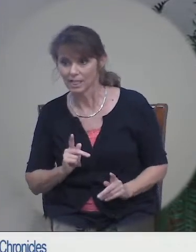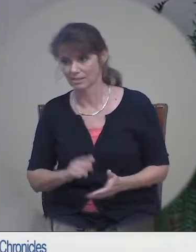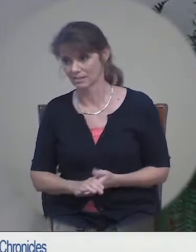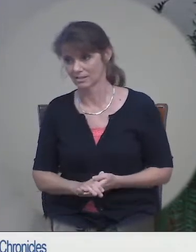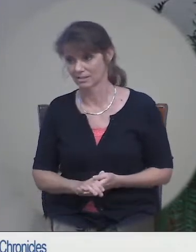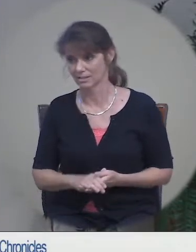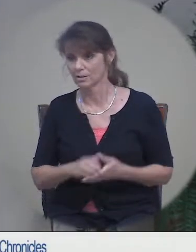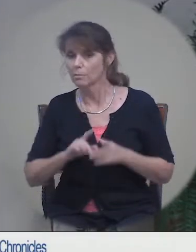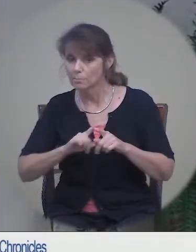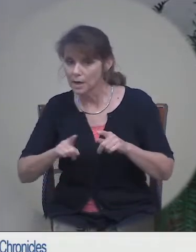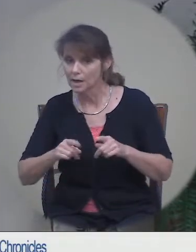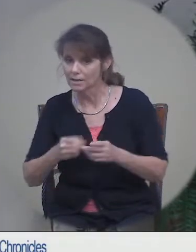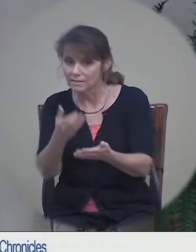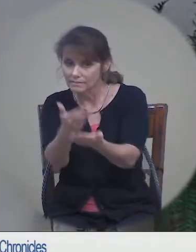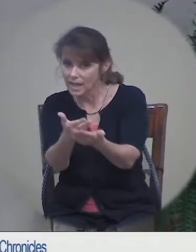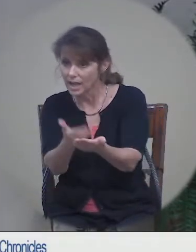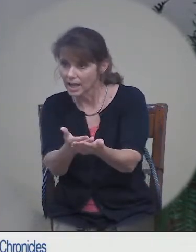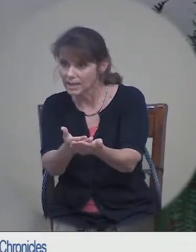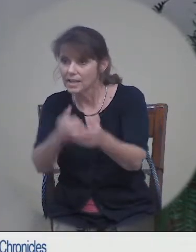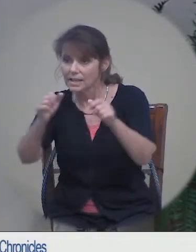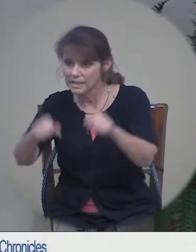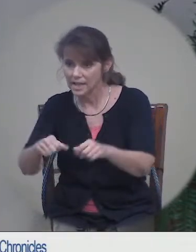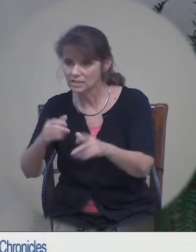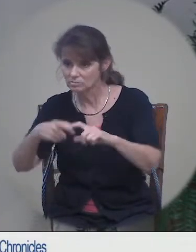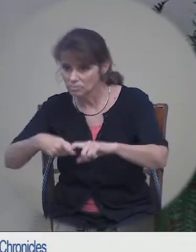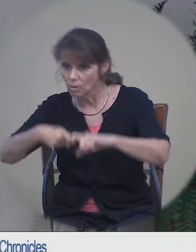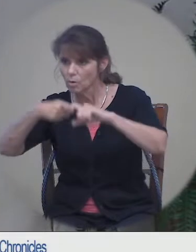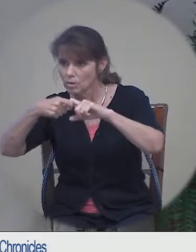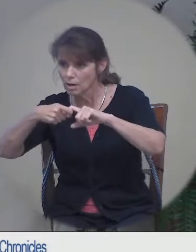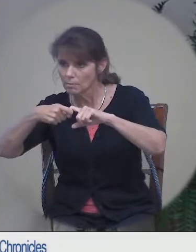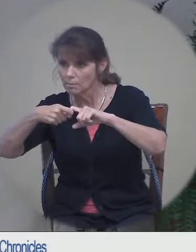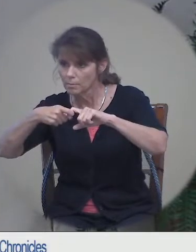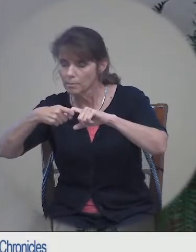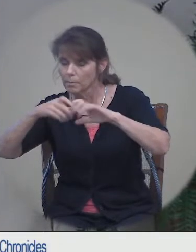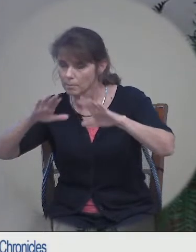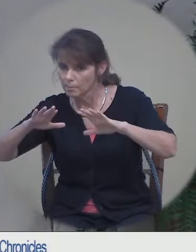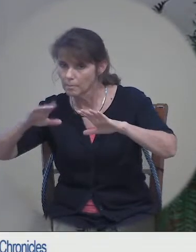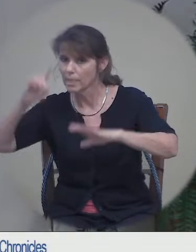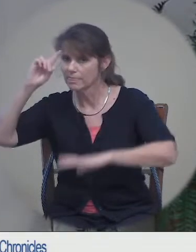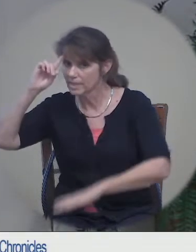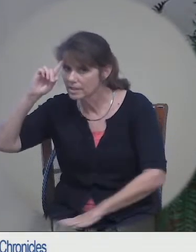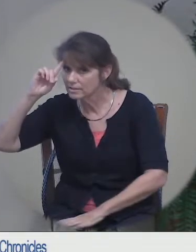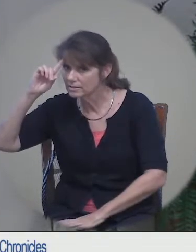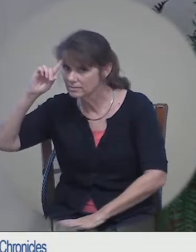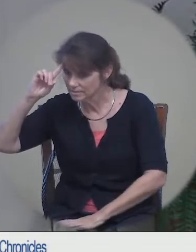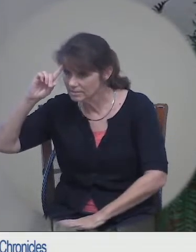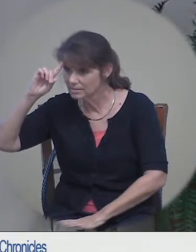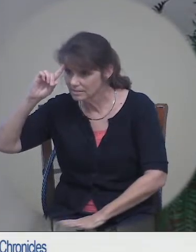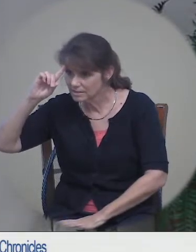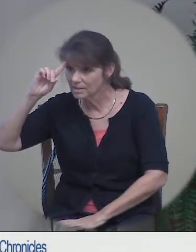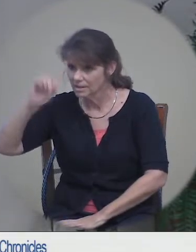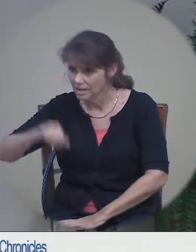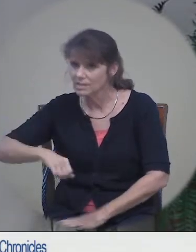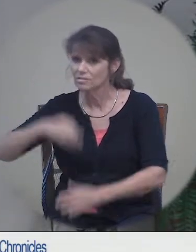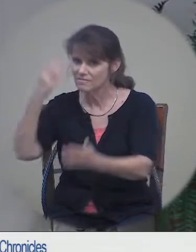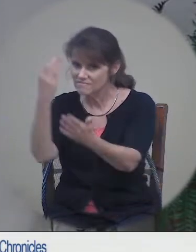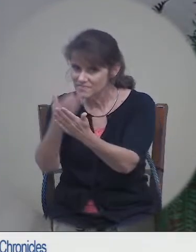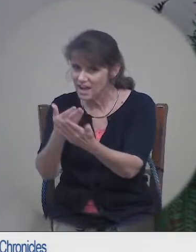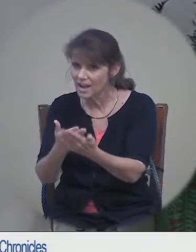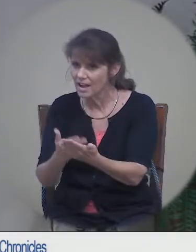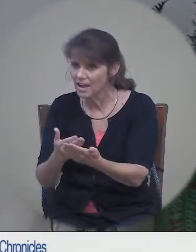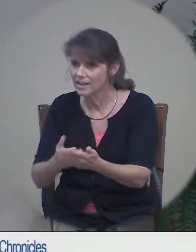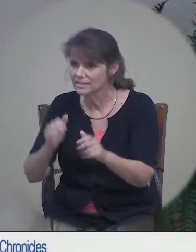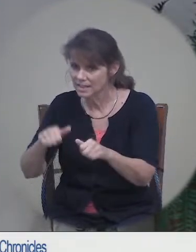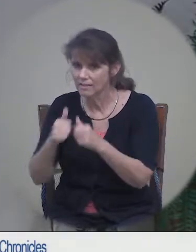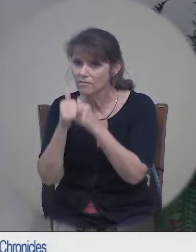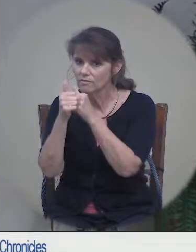fact is we just need to stop for just a moment and think. There are reasonable explanations, even